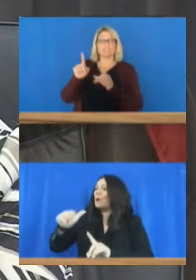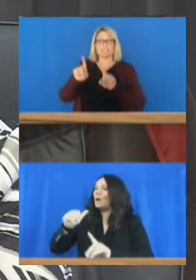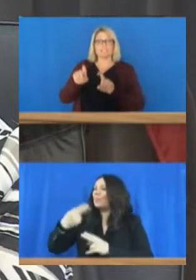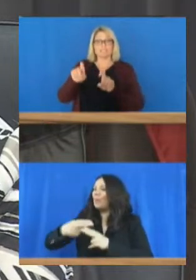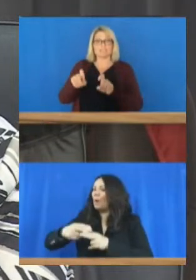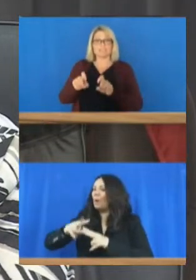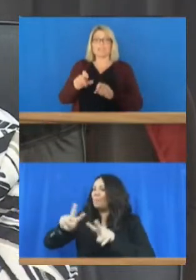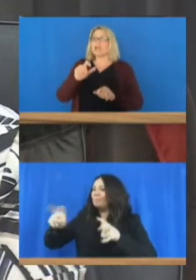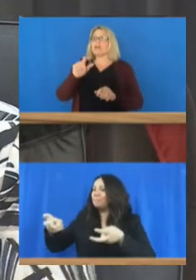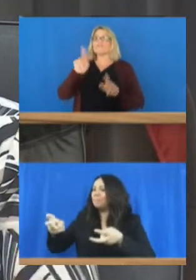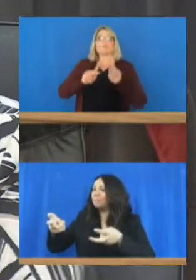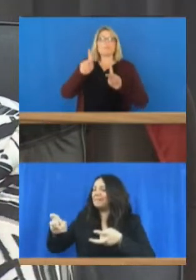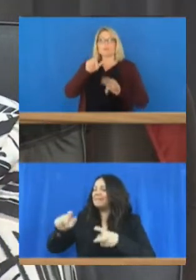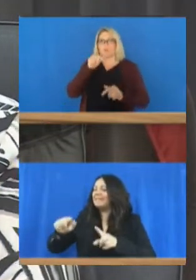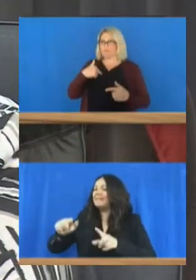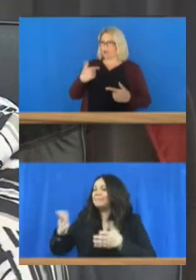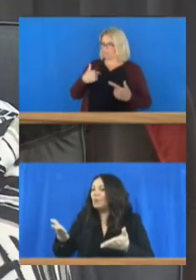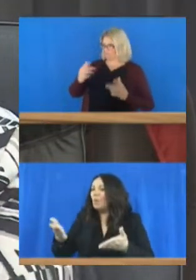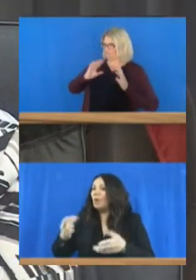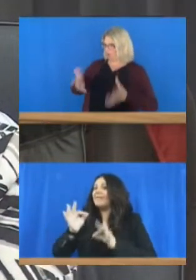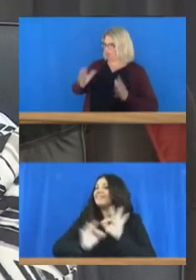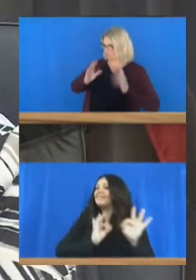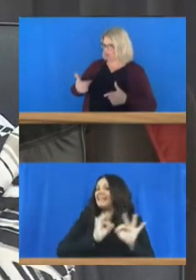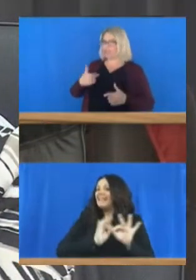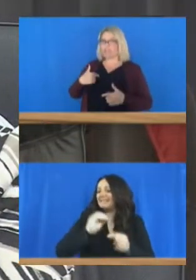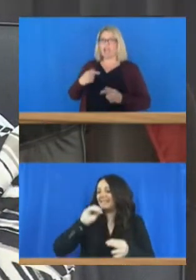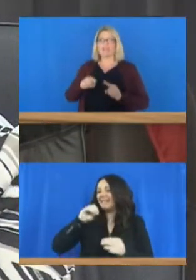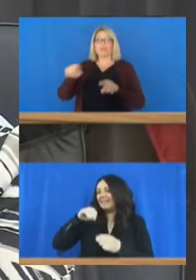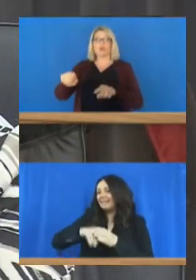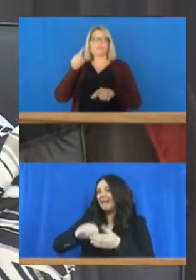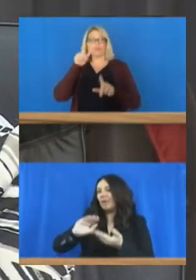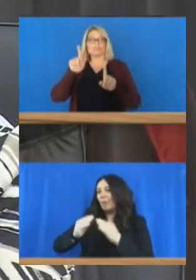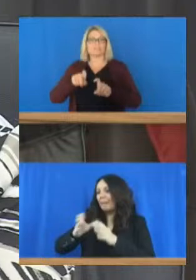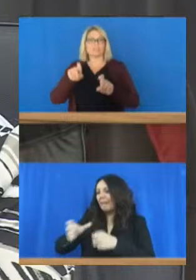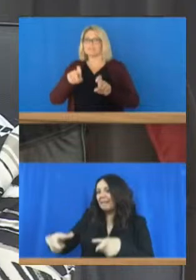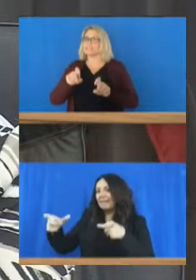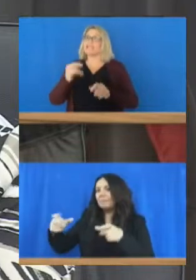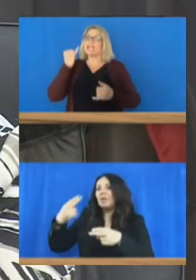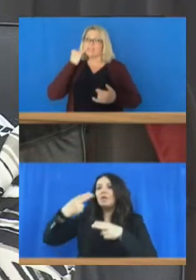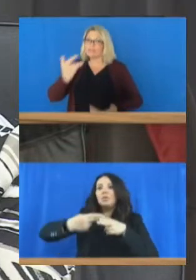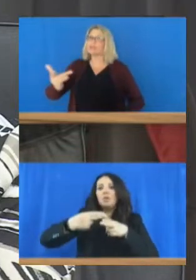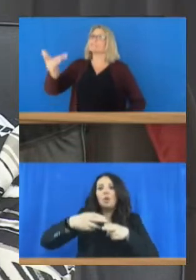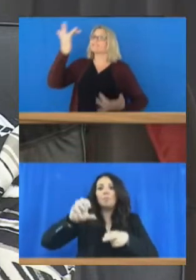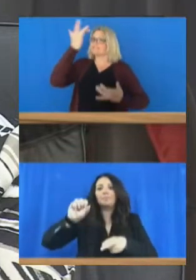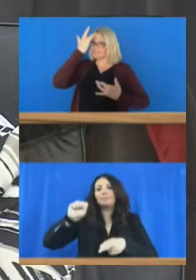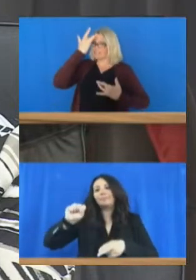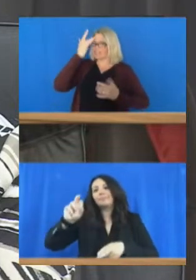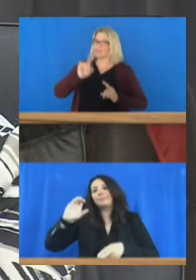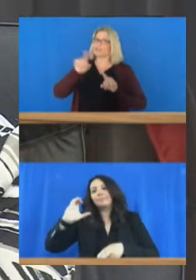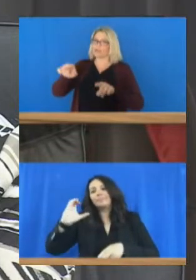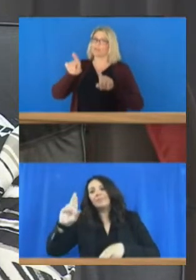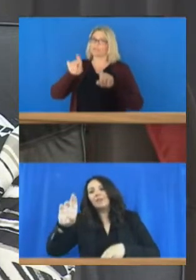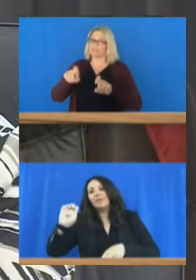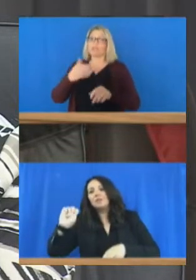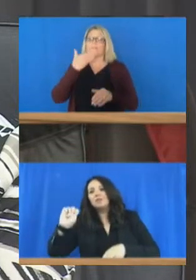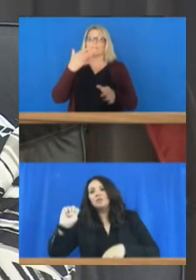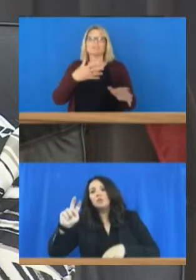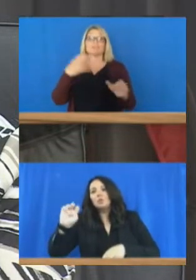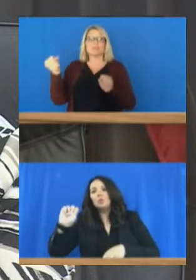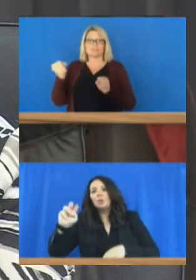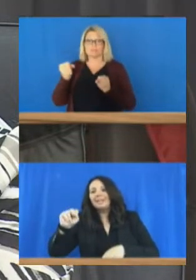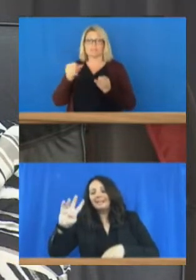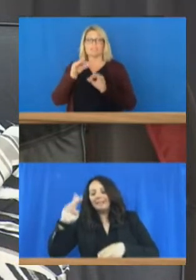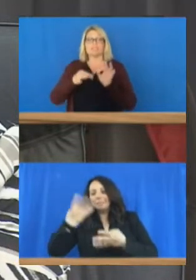who are using those. Ms. Hogarth, do you have a follow-up? I guess this would be, what would be your advice to businesses